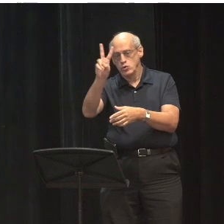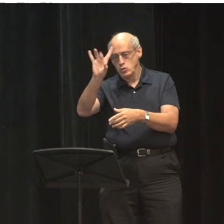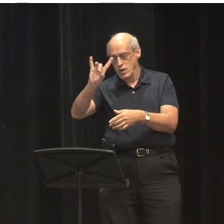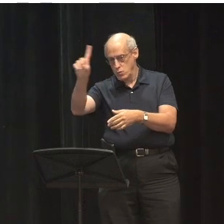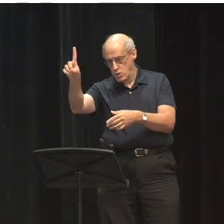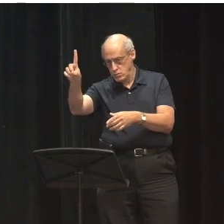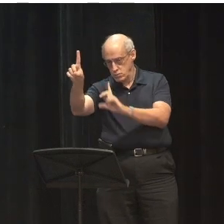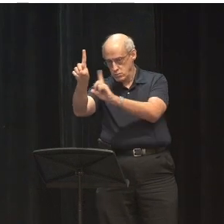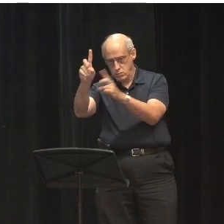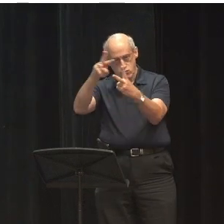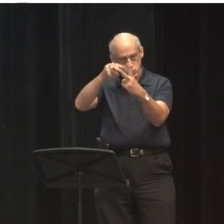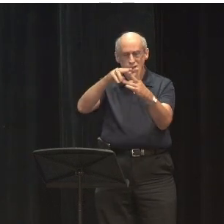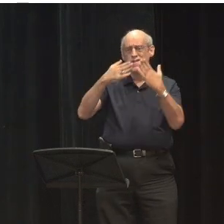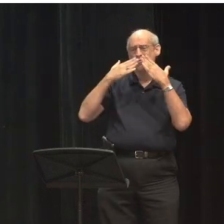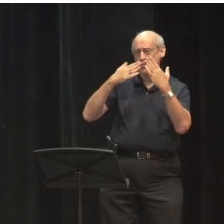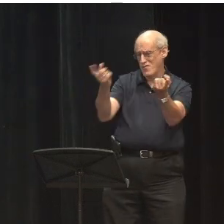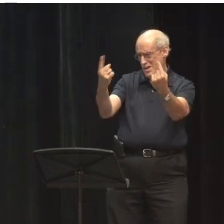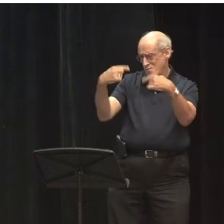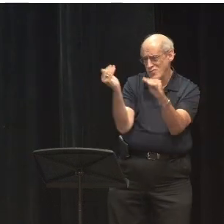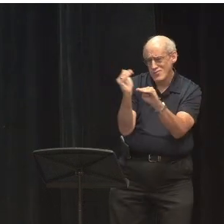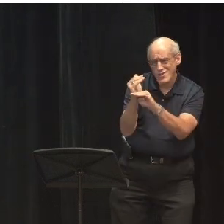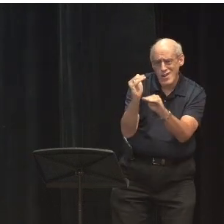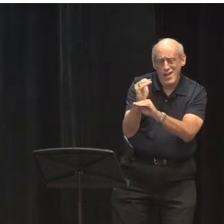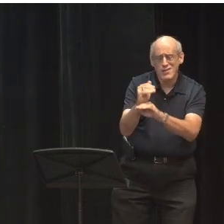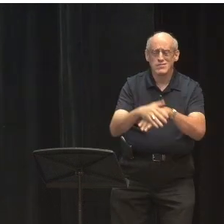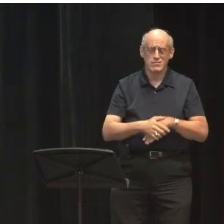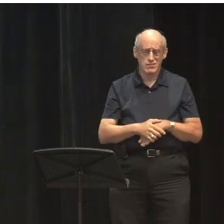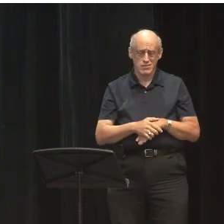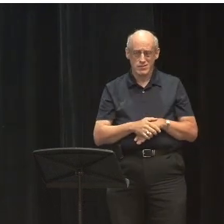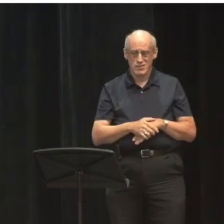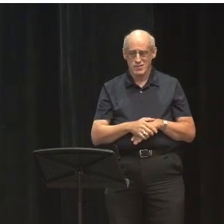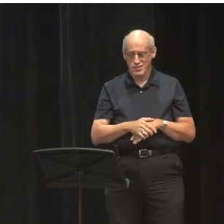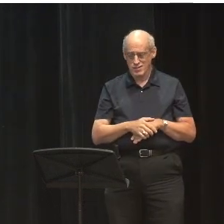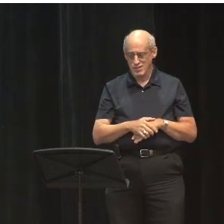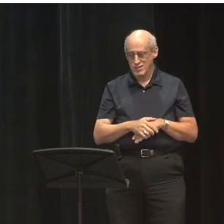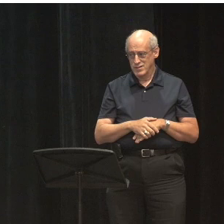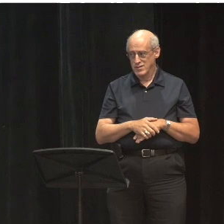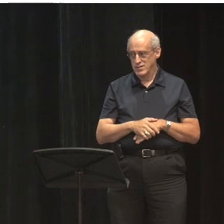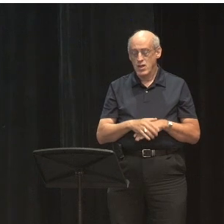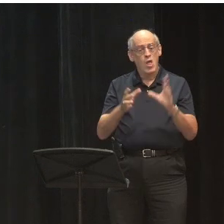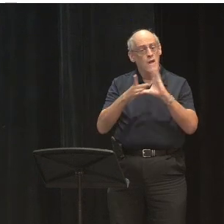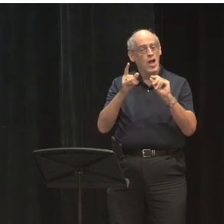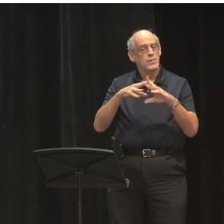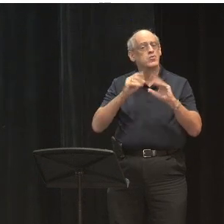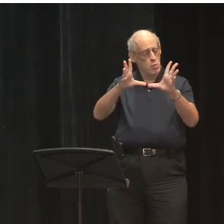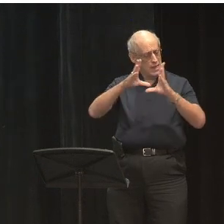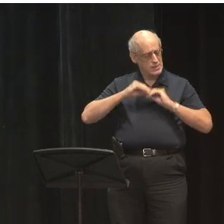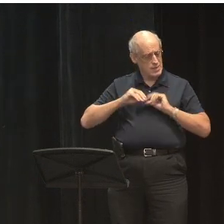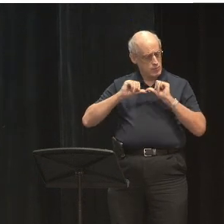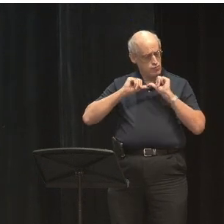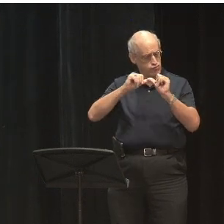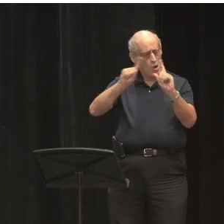10281. I want to thank you for attending tonight's hearing. Comments will be